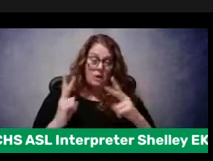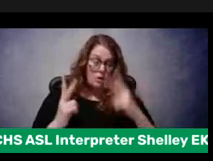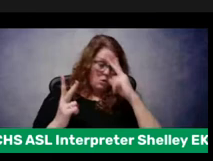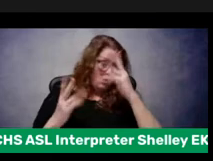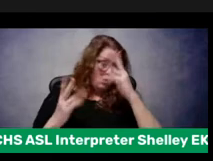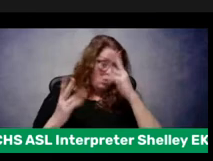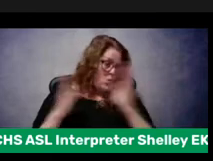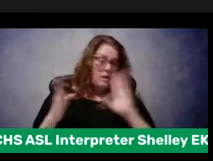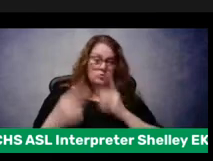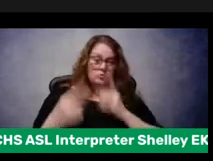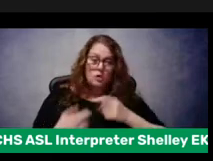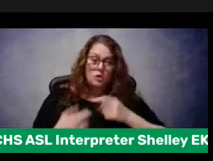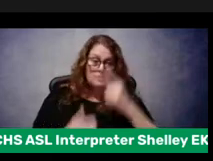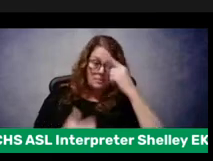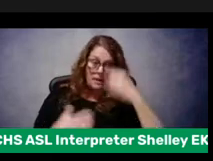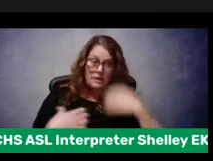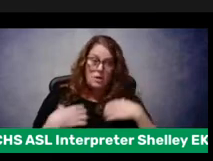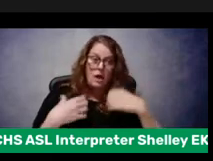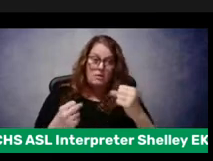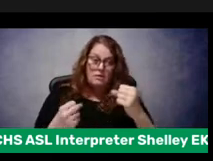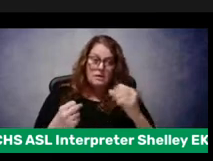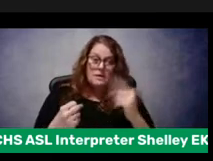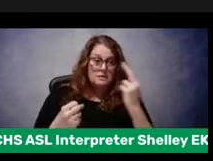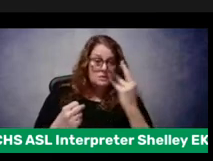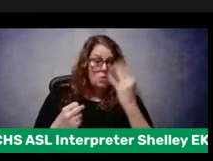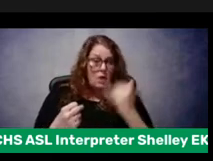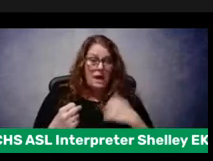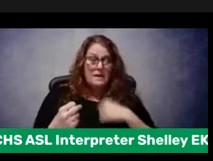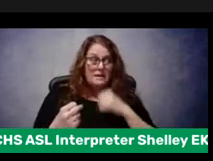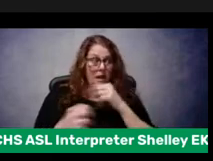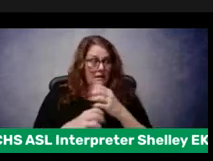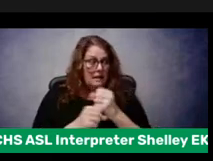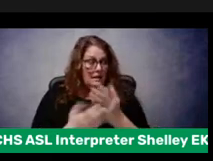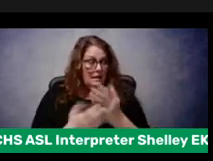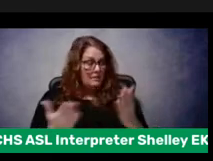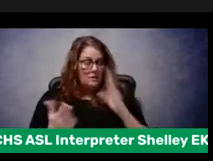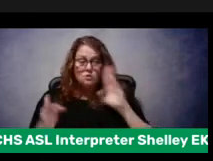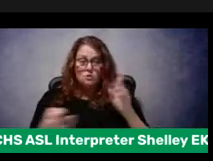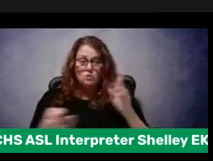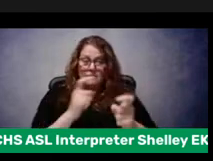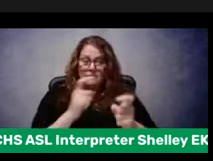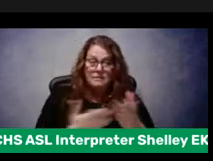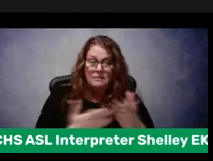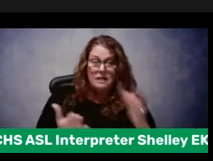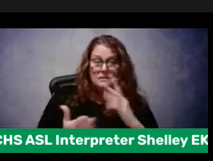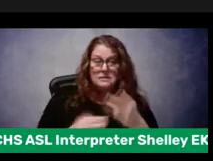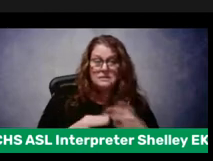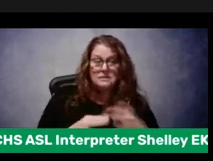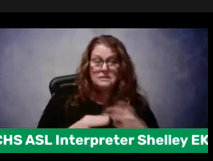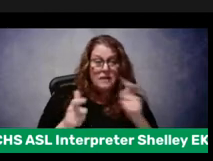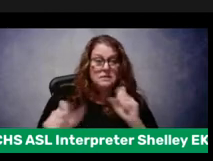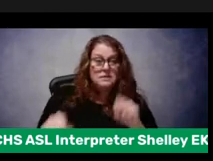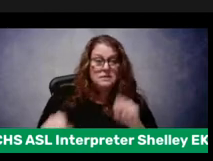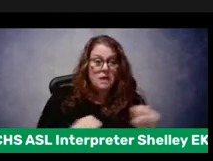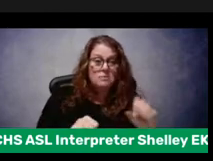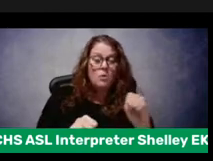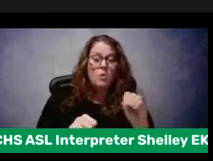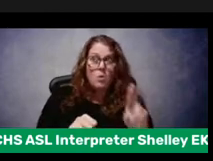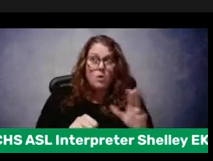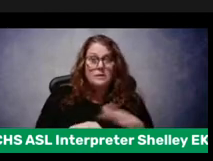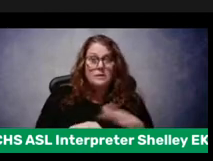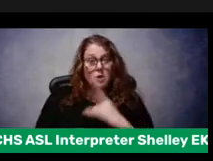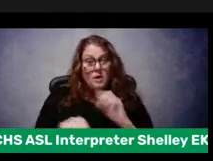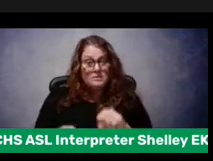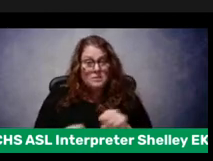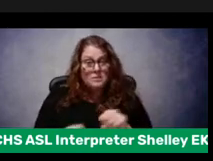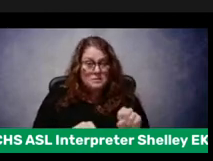was struggling with my mental health. And so that's why maybe I wasn't getting things to folks as quickly as possible, or even as slowly as